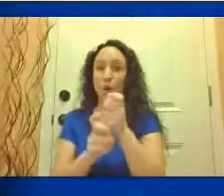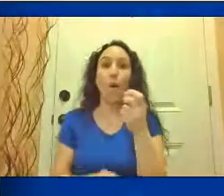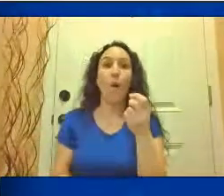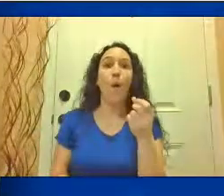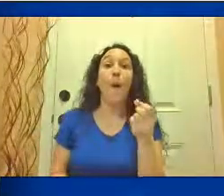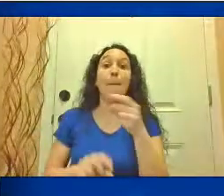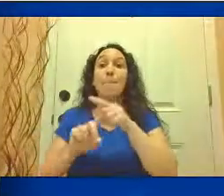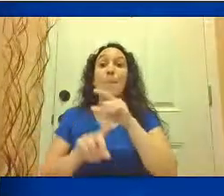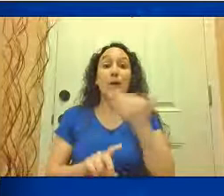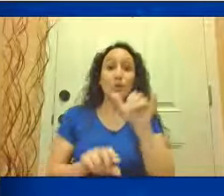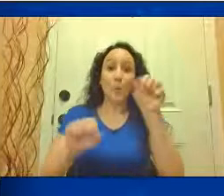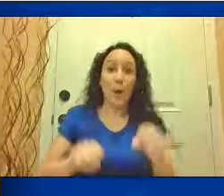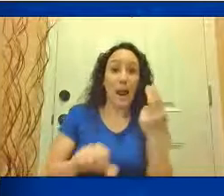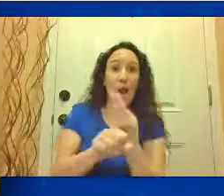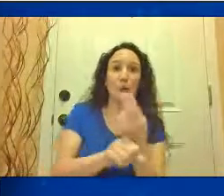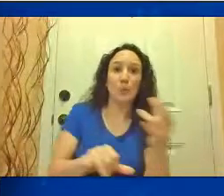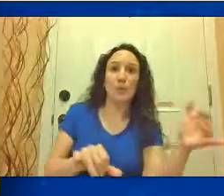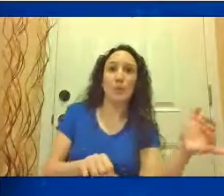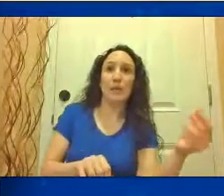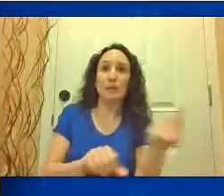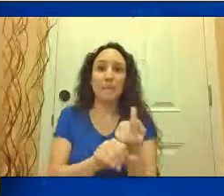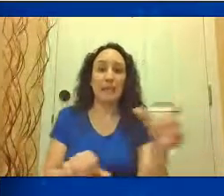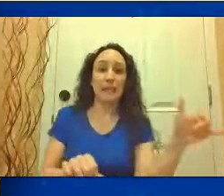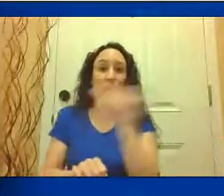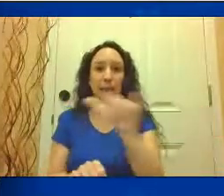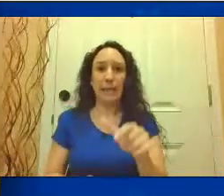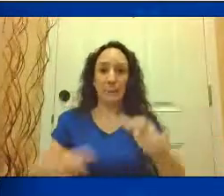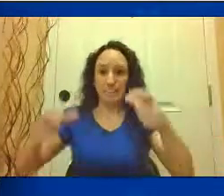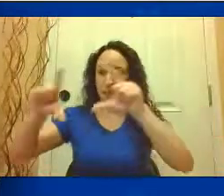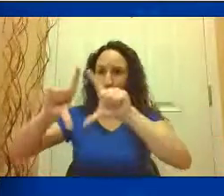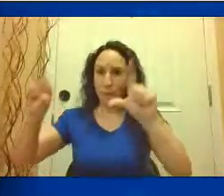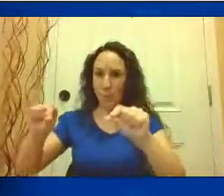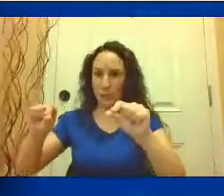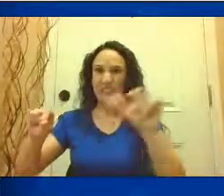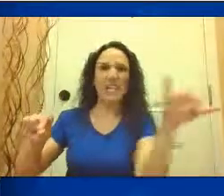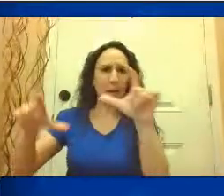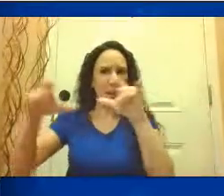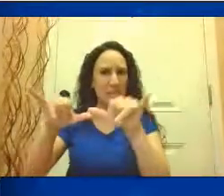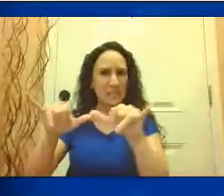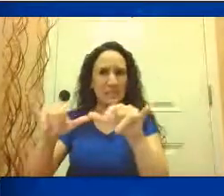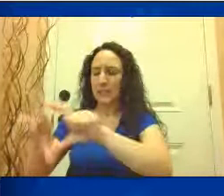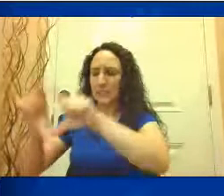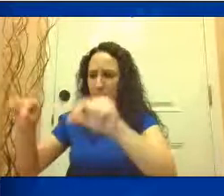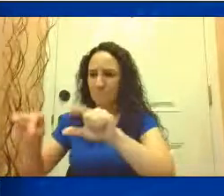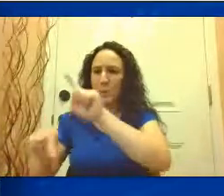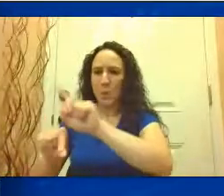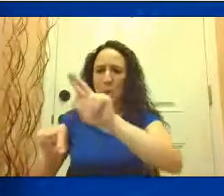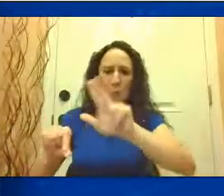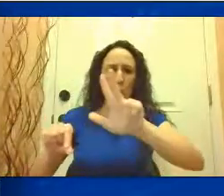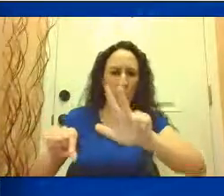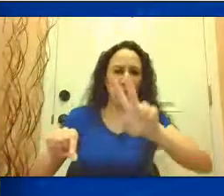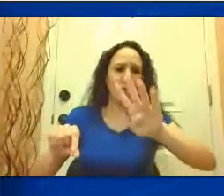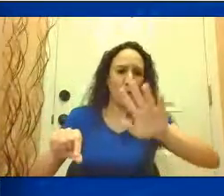objects, like these bricks. Your window is 1, 2, 3,